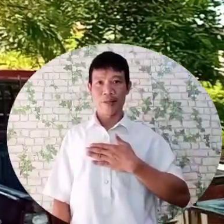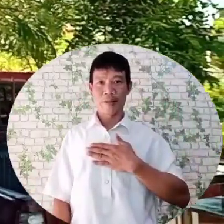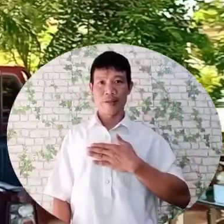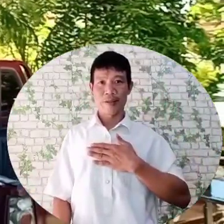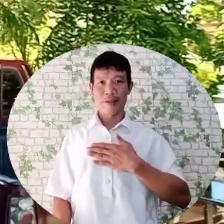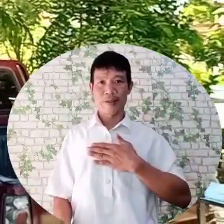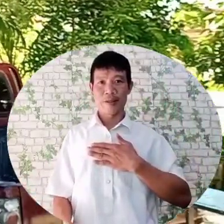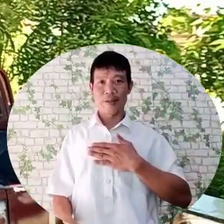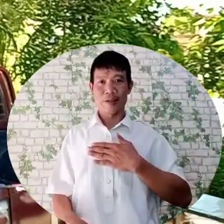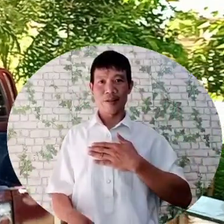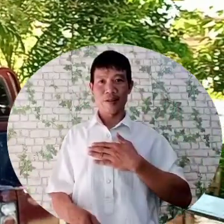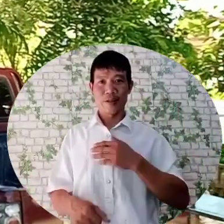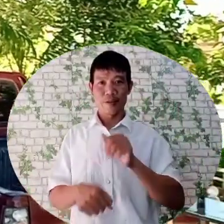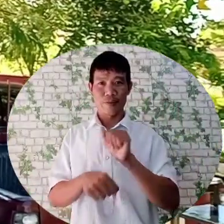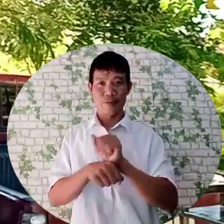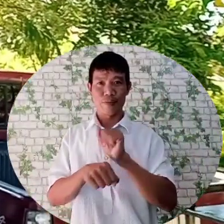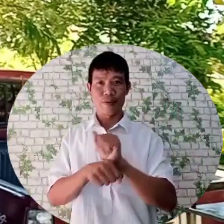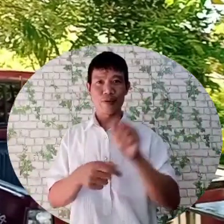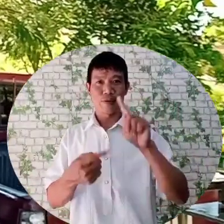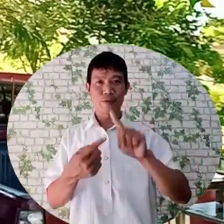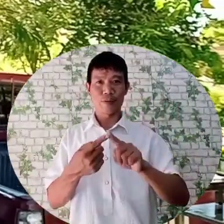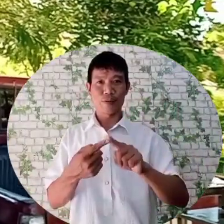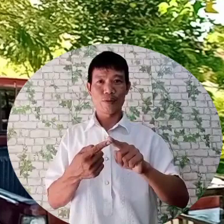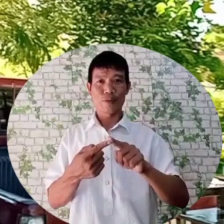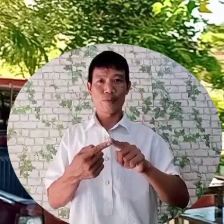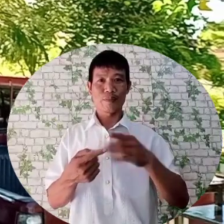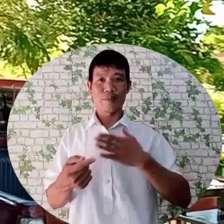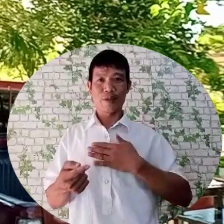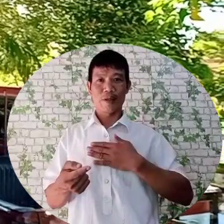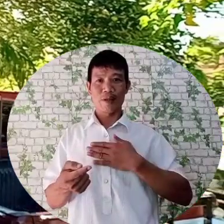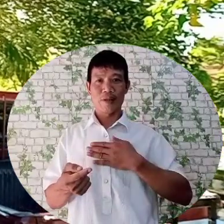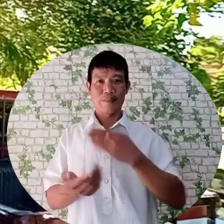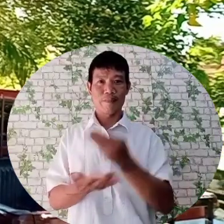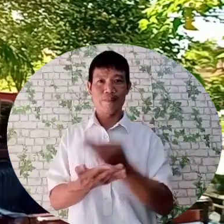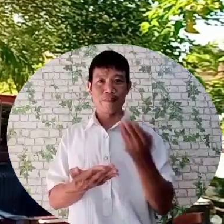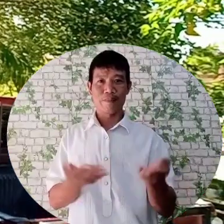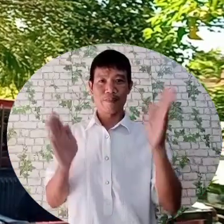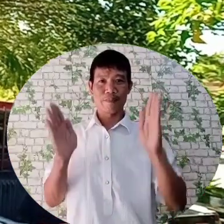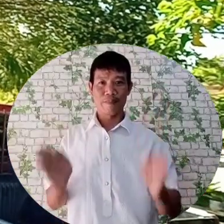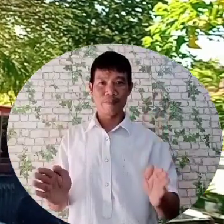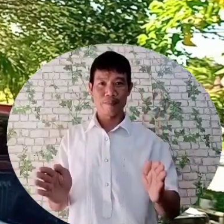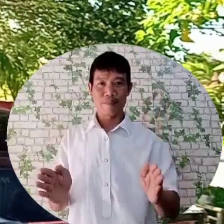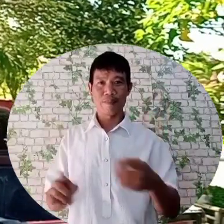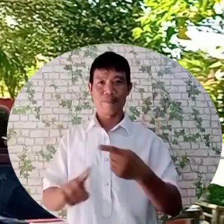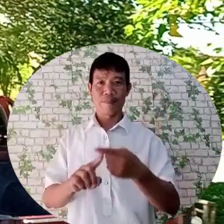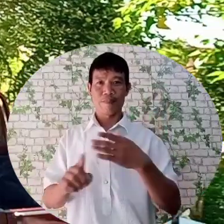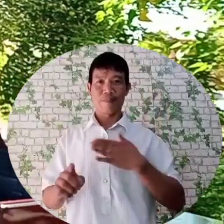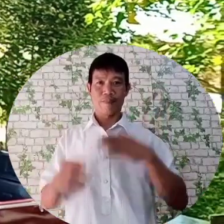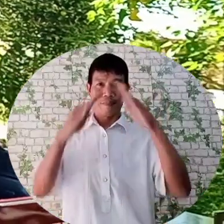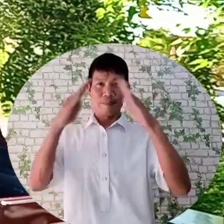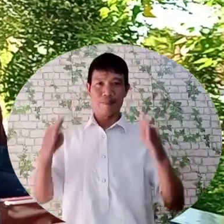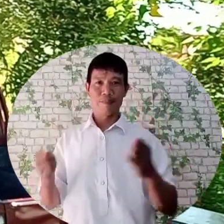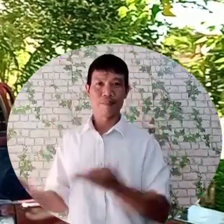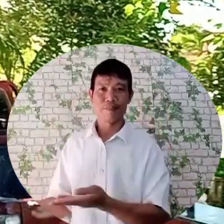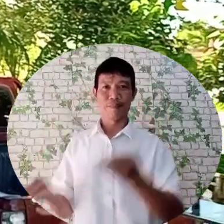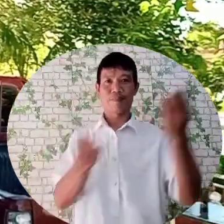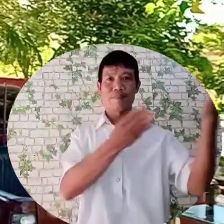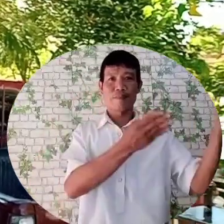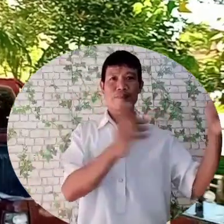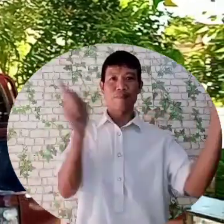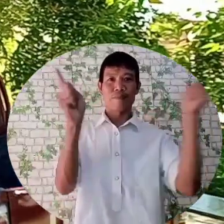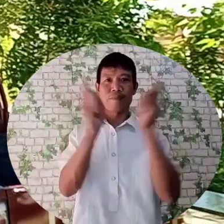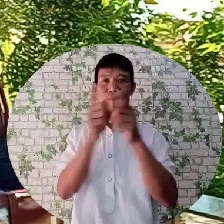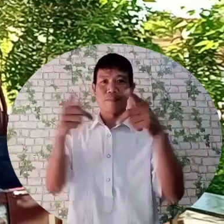disk, to my customer. So from my house, I have to bring it to her, to our meeting